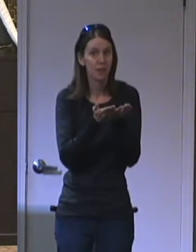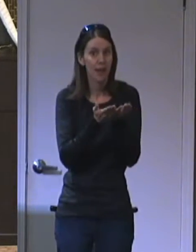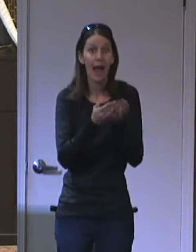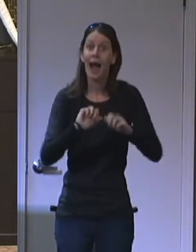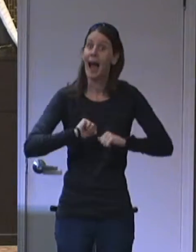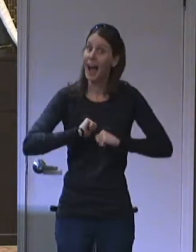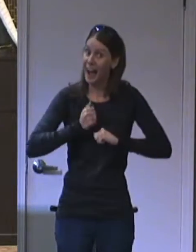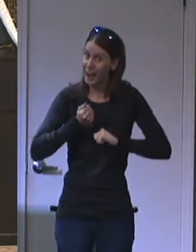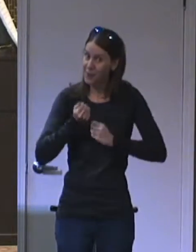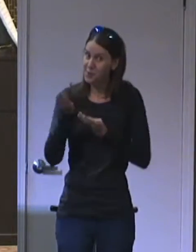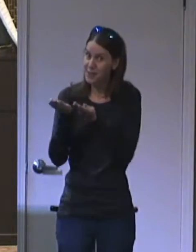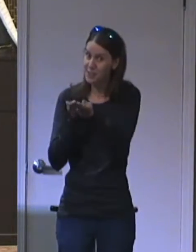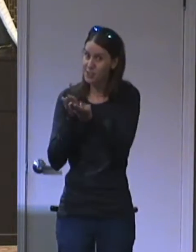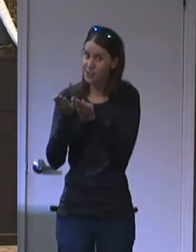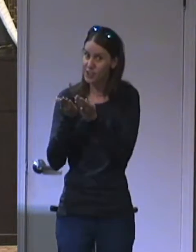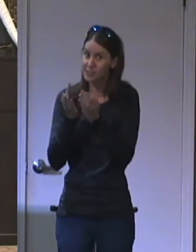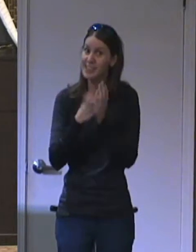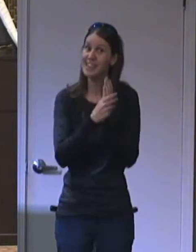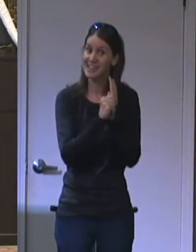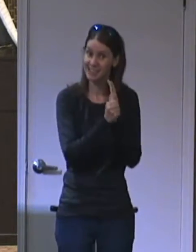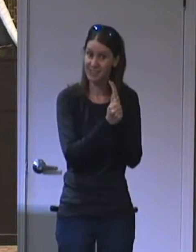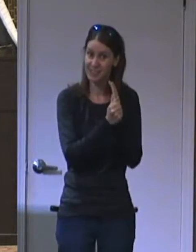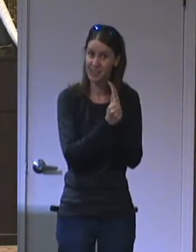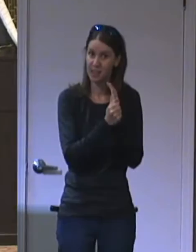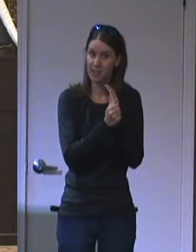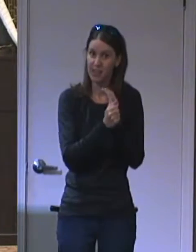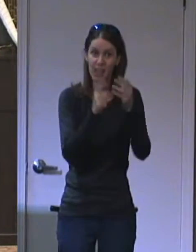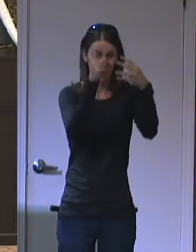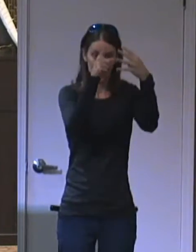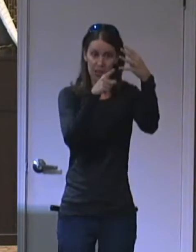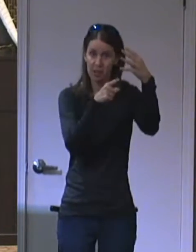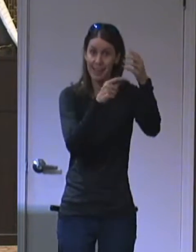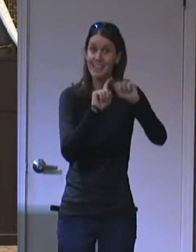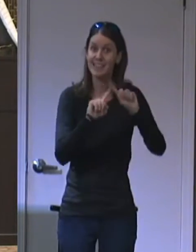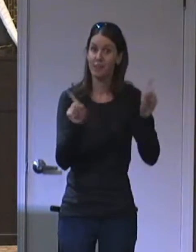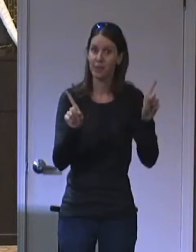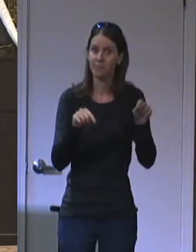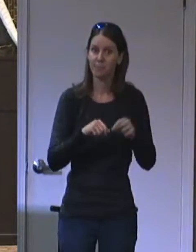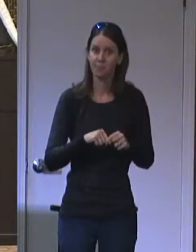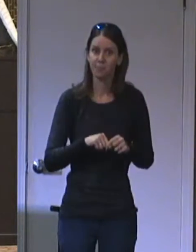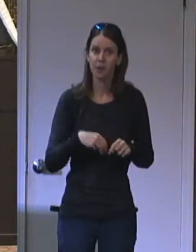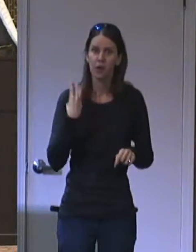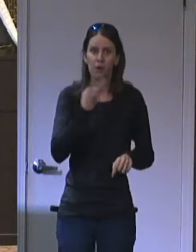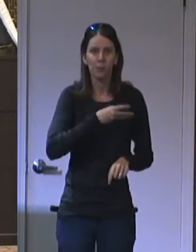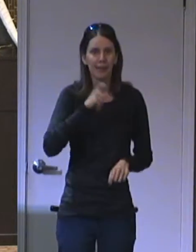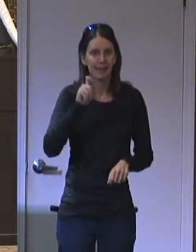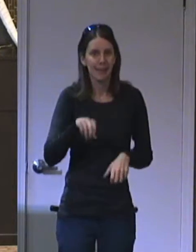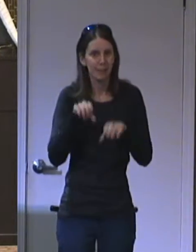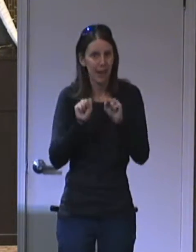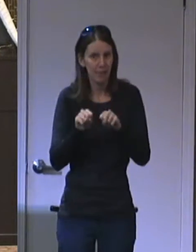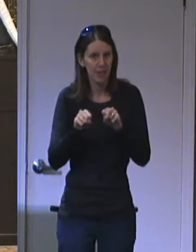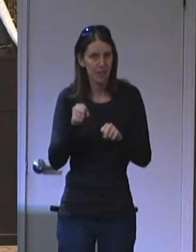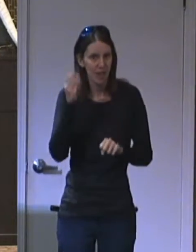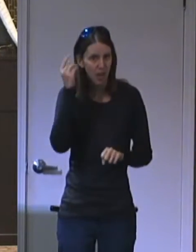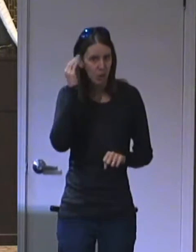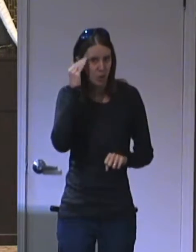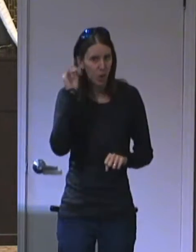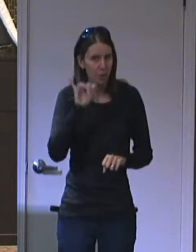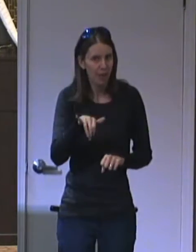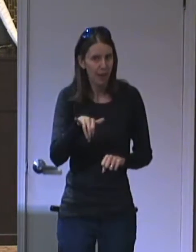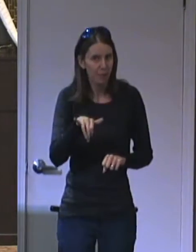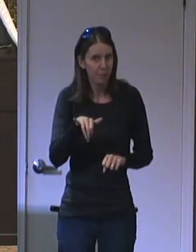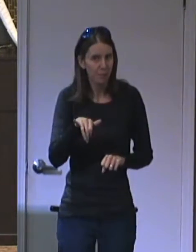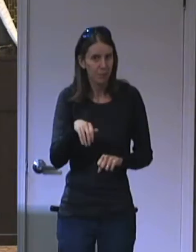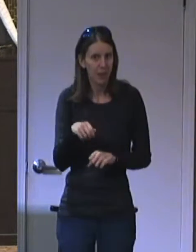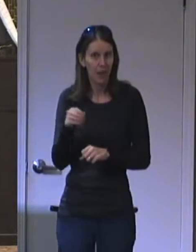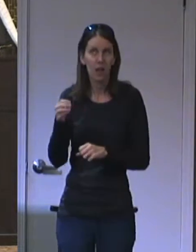the ways that we do that, the gifts that He has given us, they're all unique. And we have to be able to understand and